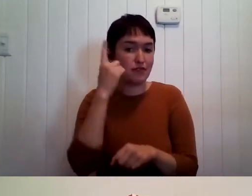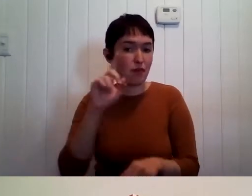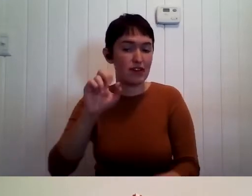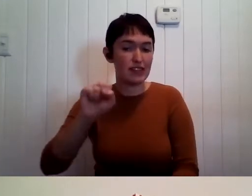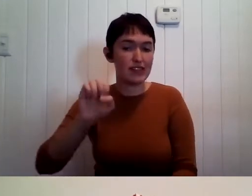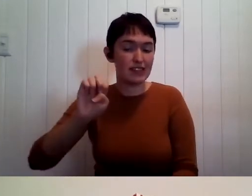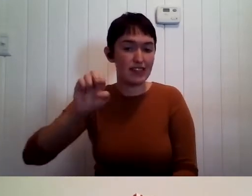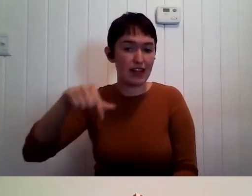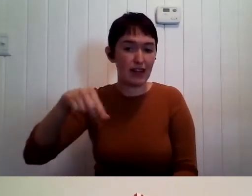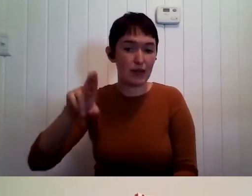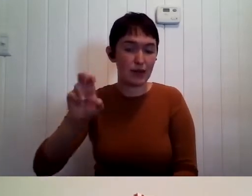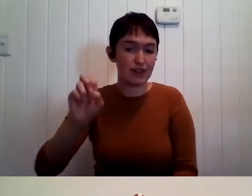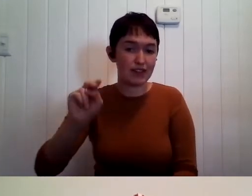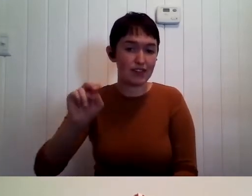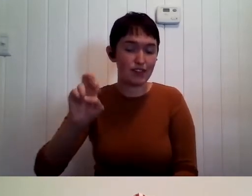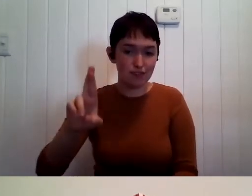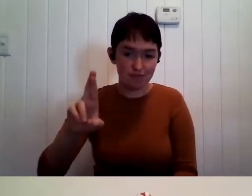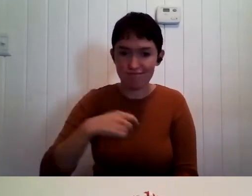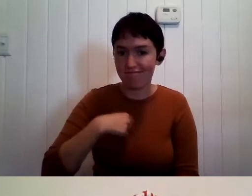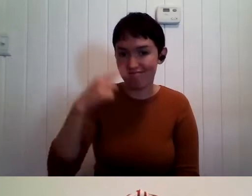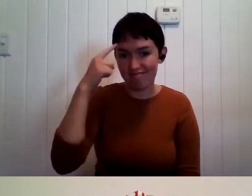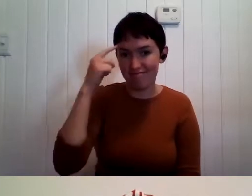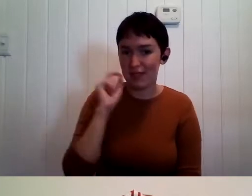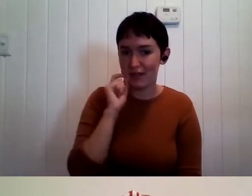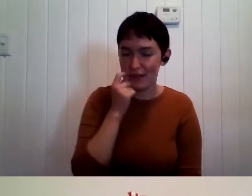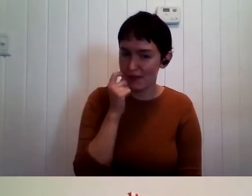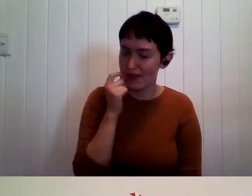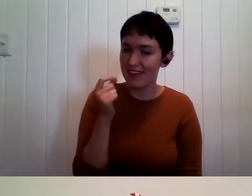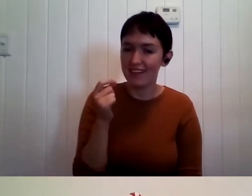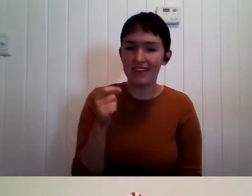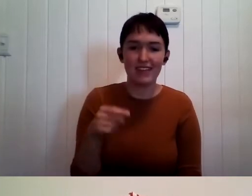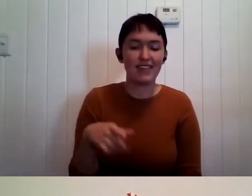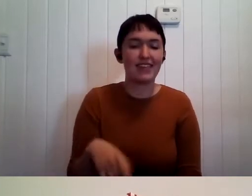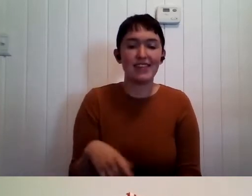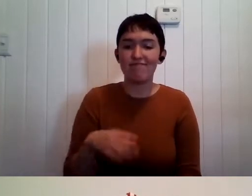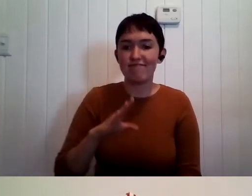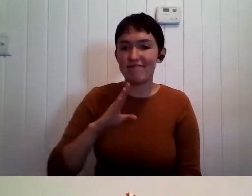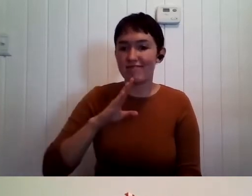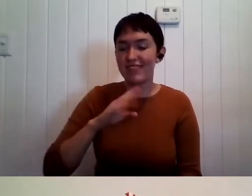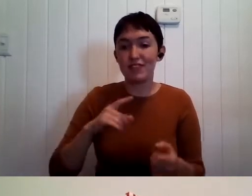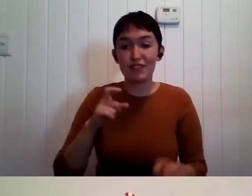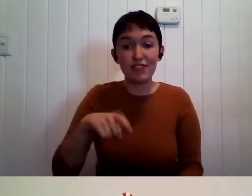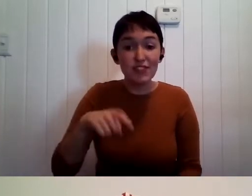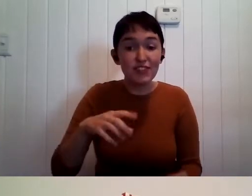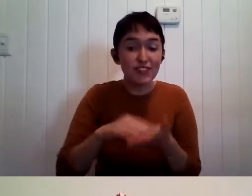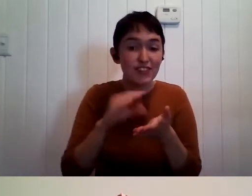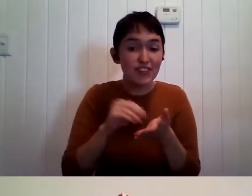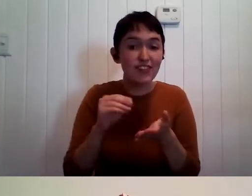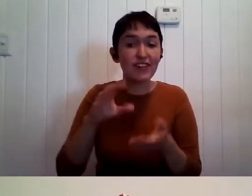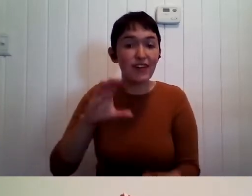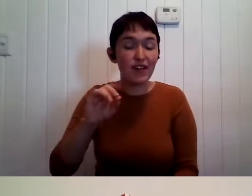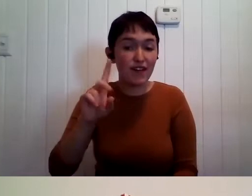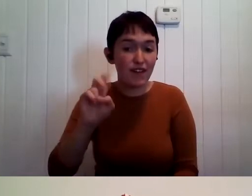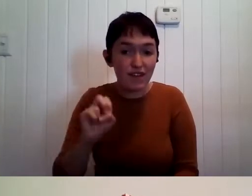think that's pretty cool. Going back to Sarah saying that it's never too young to learn how to code, so that you guys can work on that as